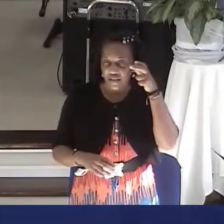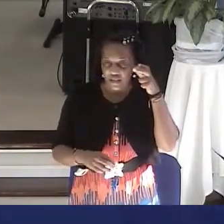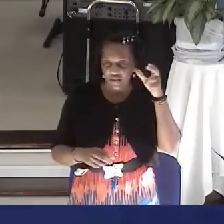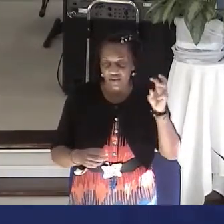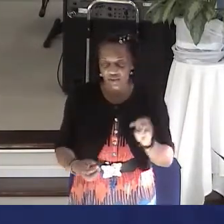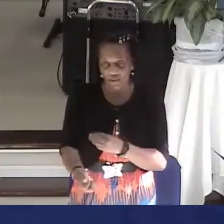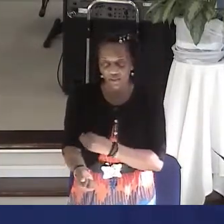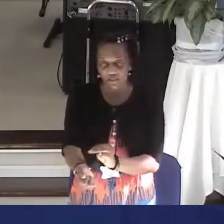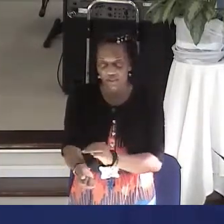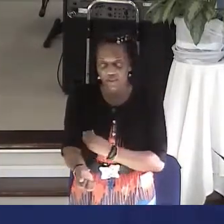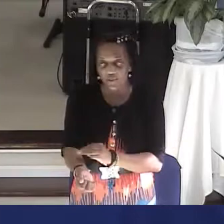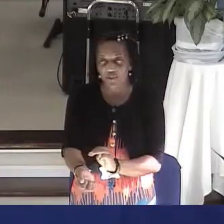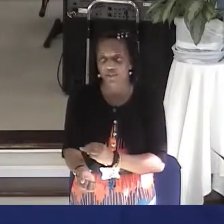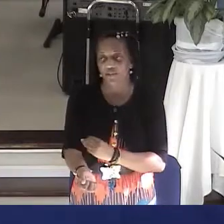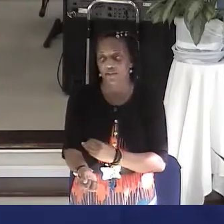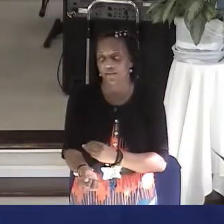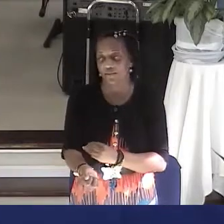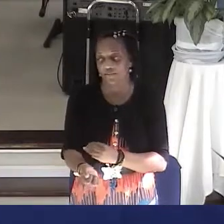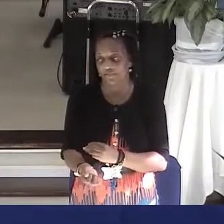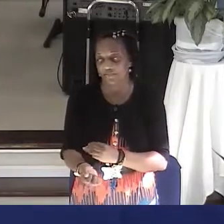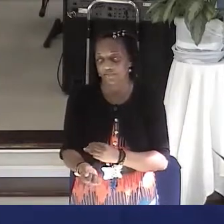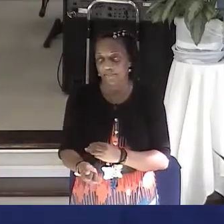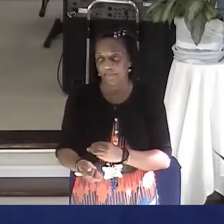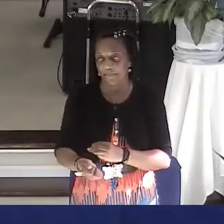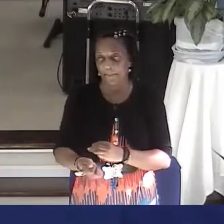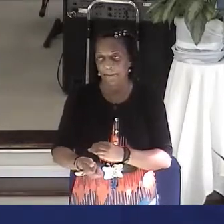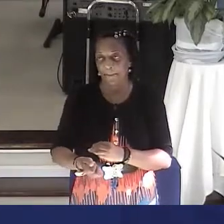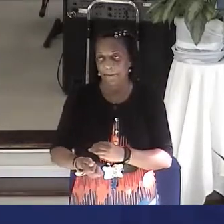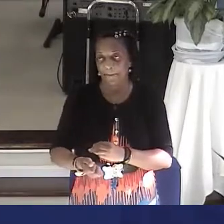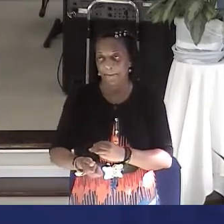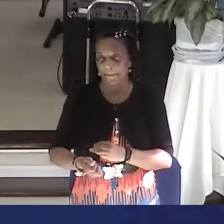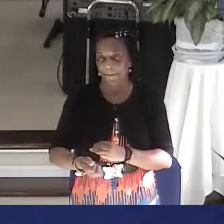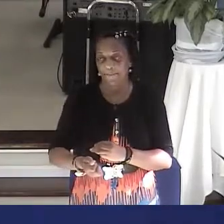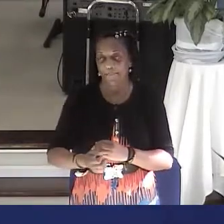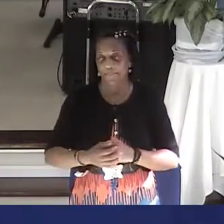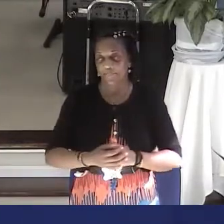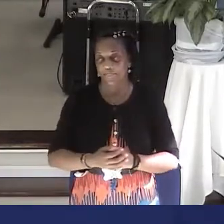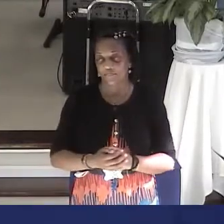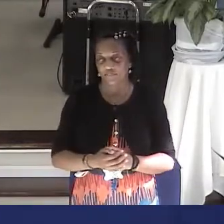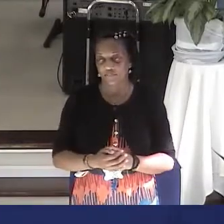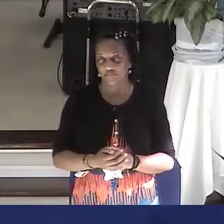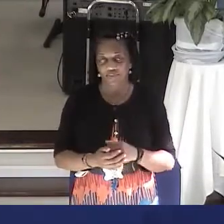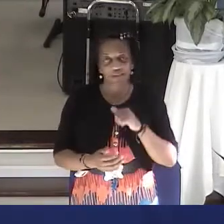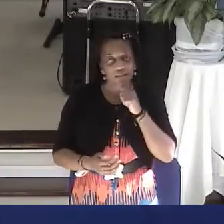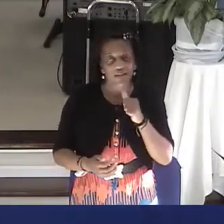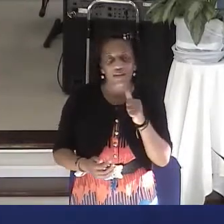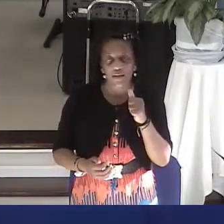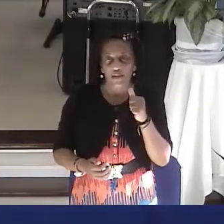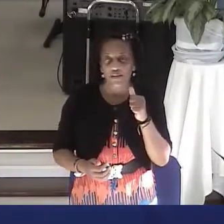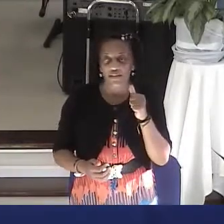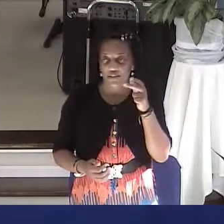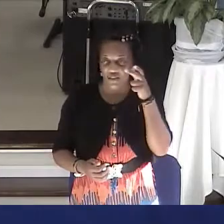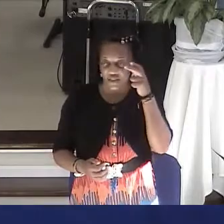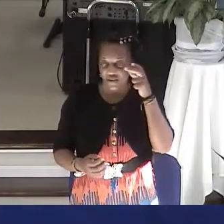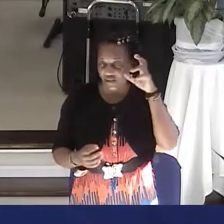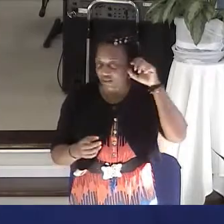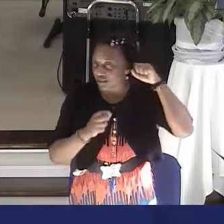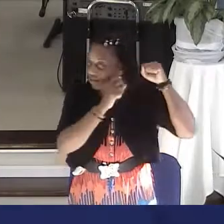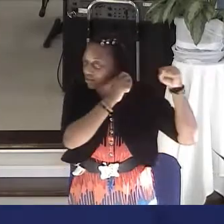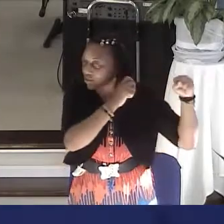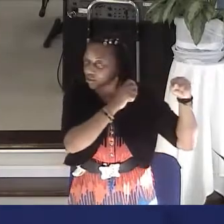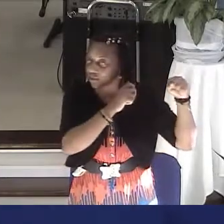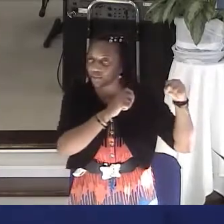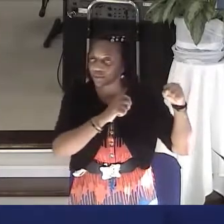a DJ when I was younger. Still love music. It's a struggle. You know, I couldn't hear the sound. I would complain about, you know,